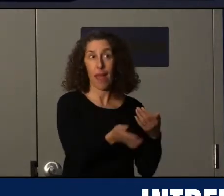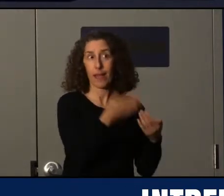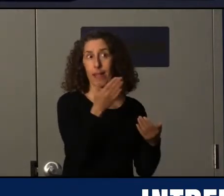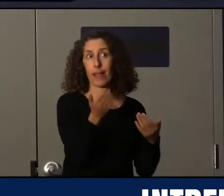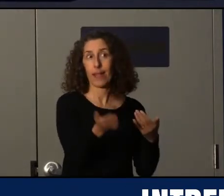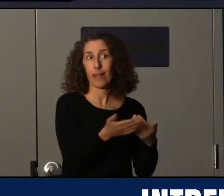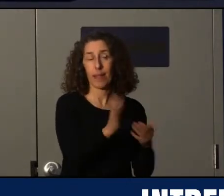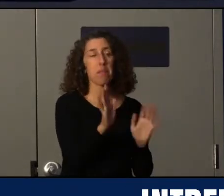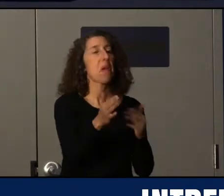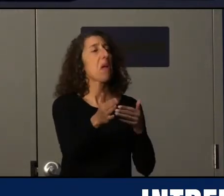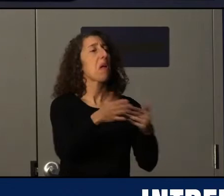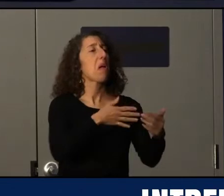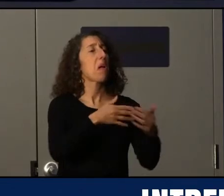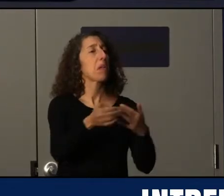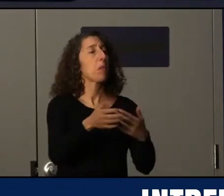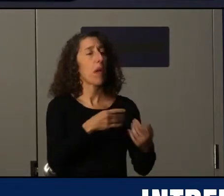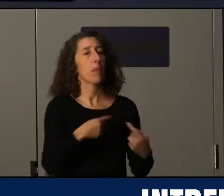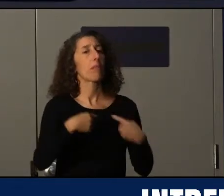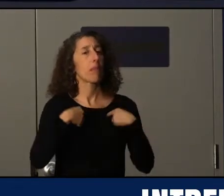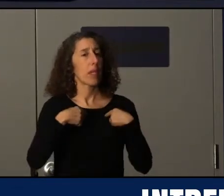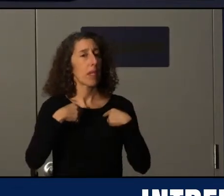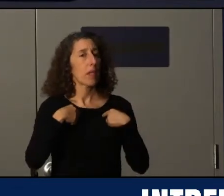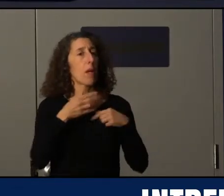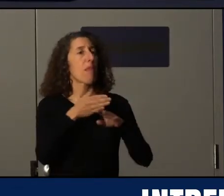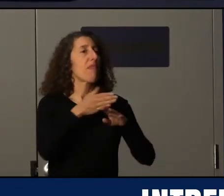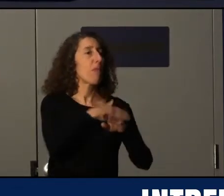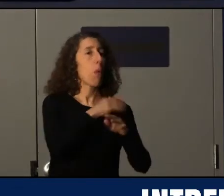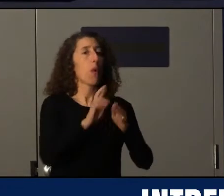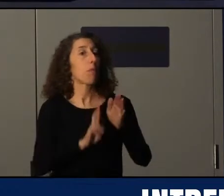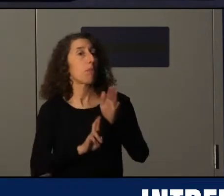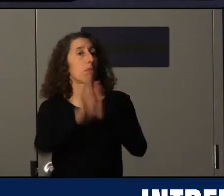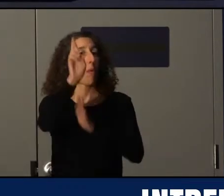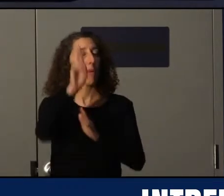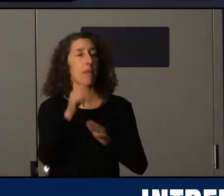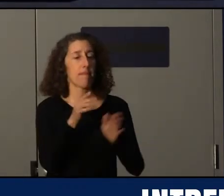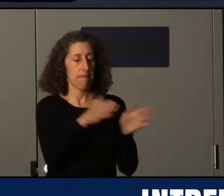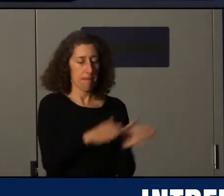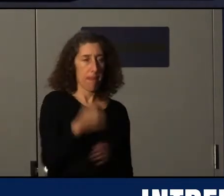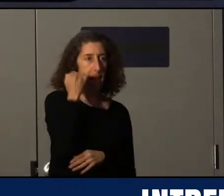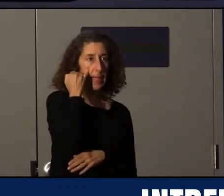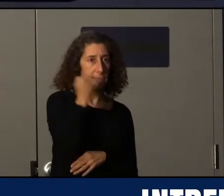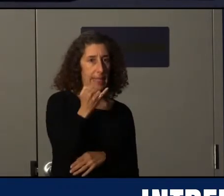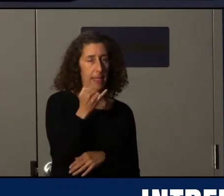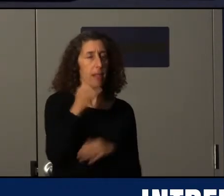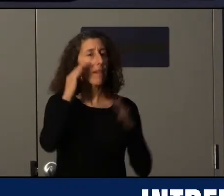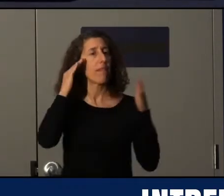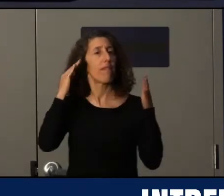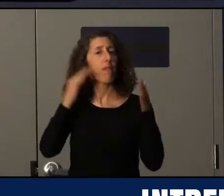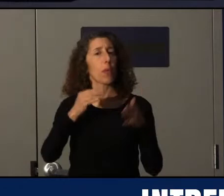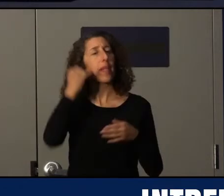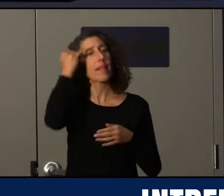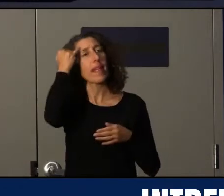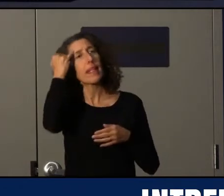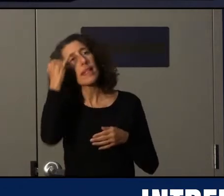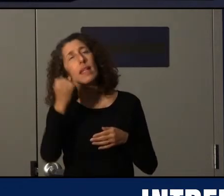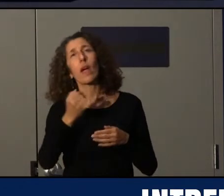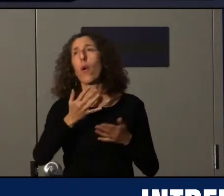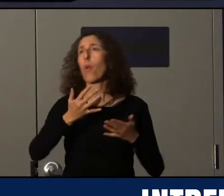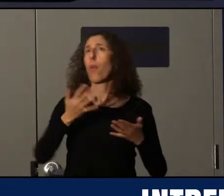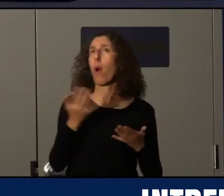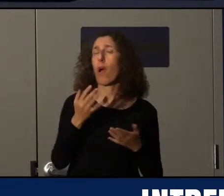character Afro Gaia, or Mother Earth as I refer to her. And so I wanted to have her in it, along